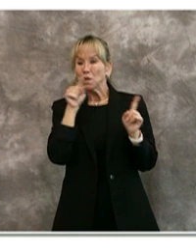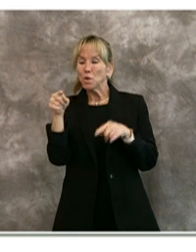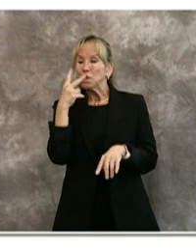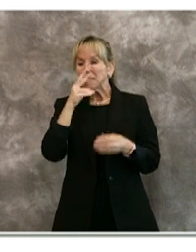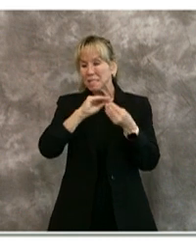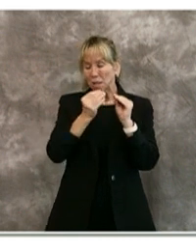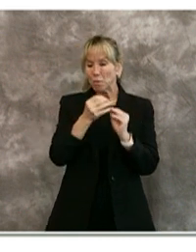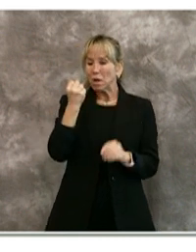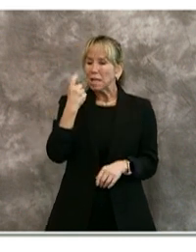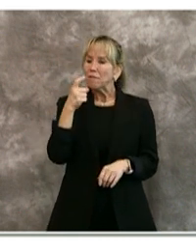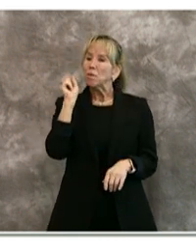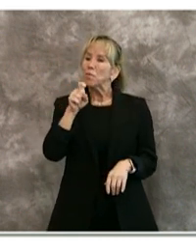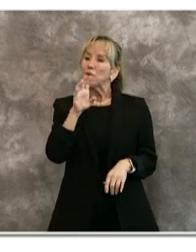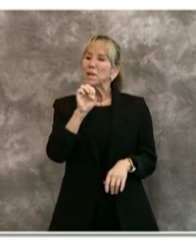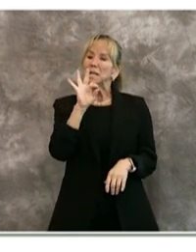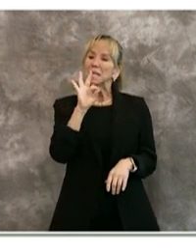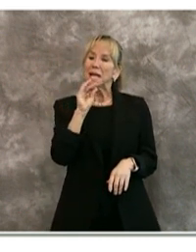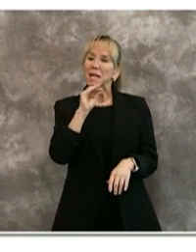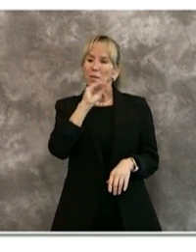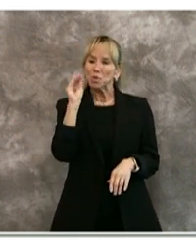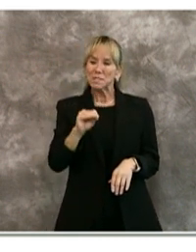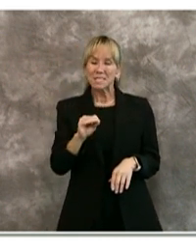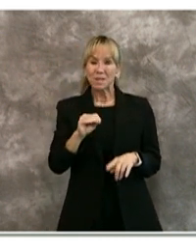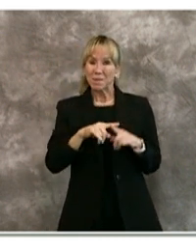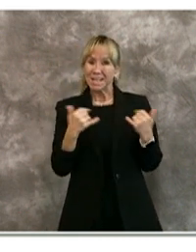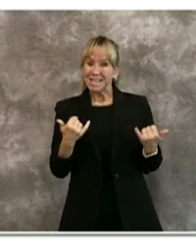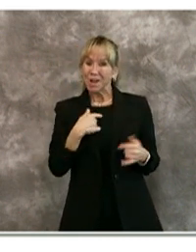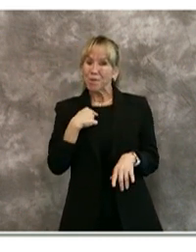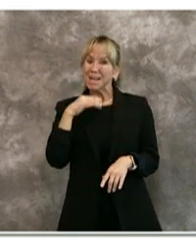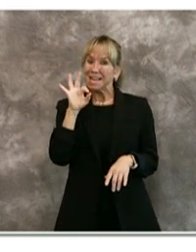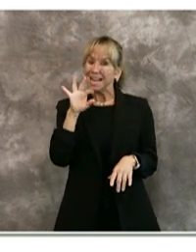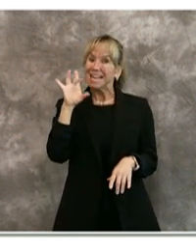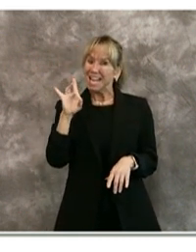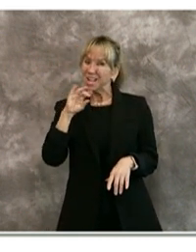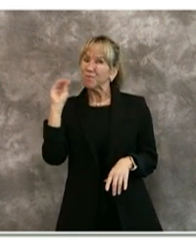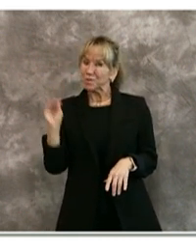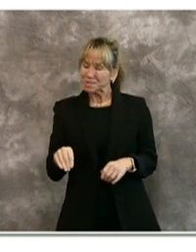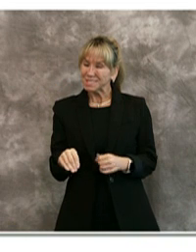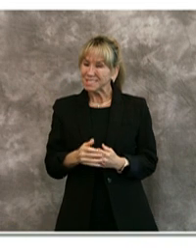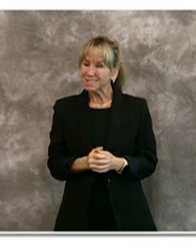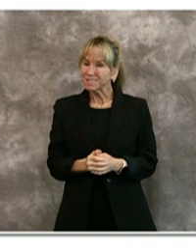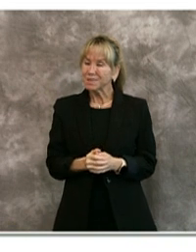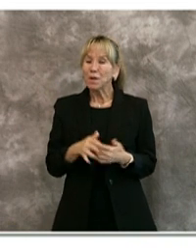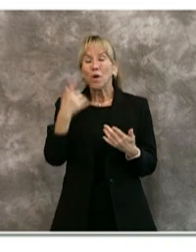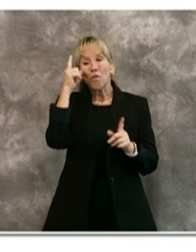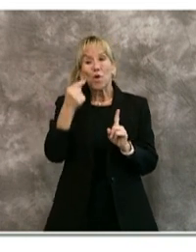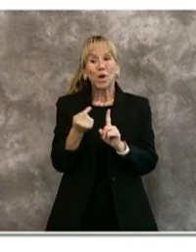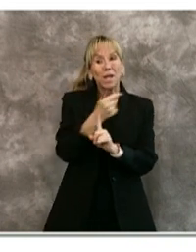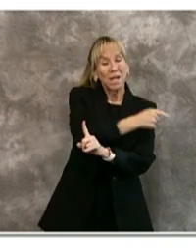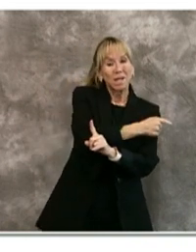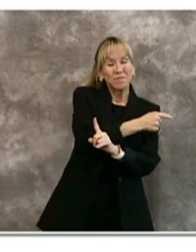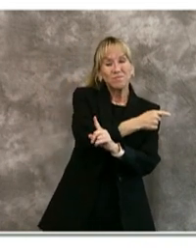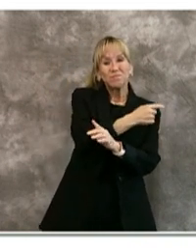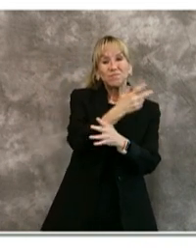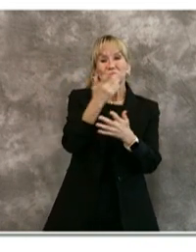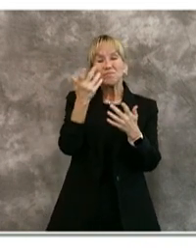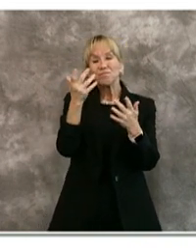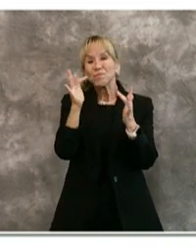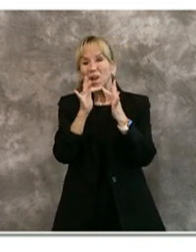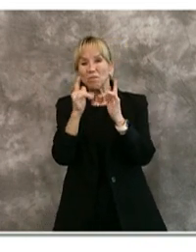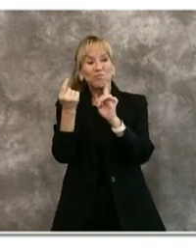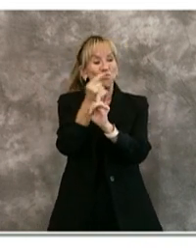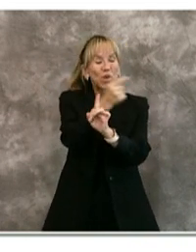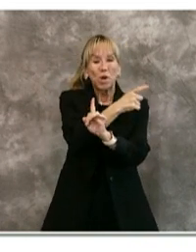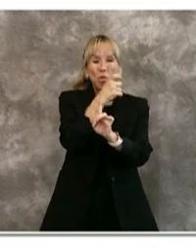than 90%, and we're at 98%. And for contact tracing, our target is